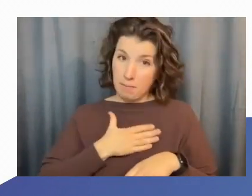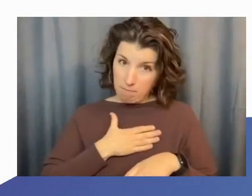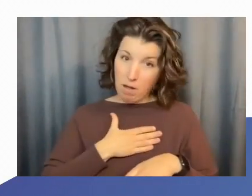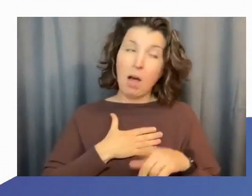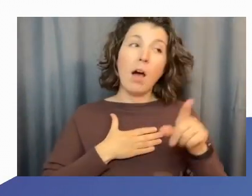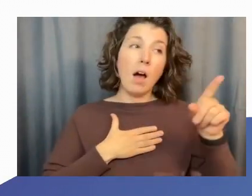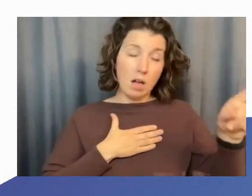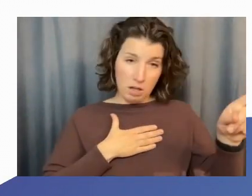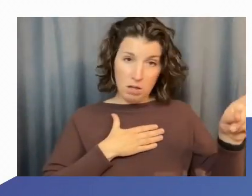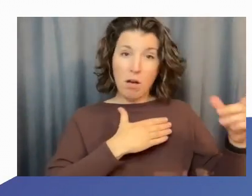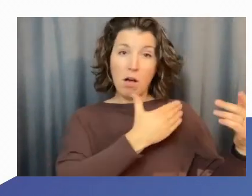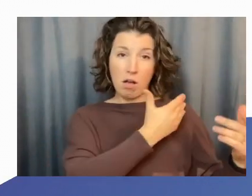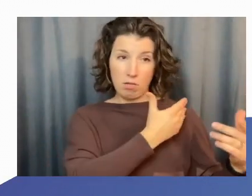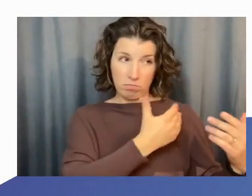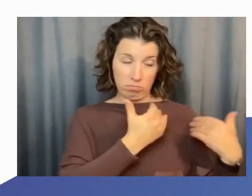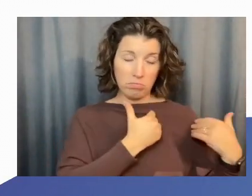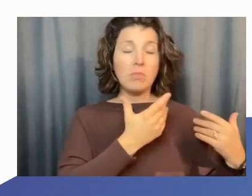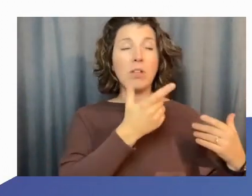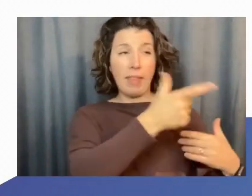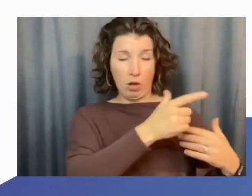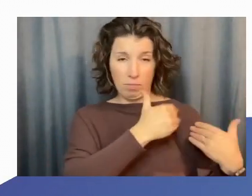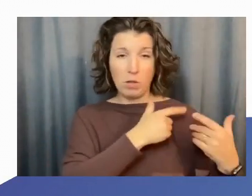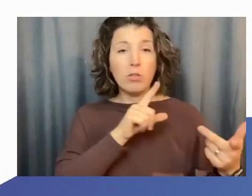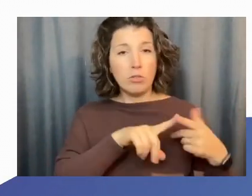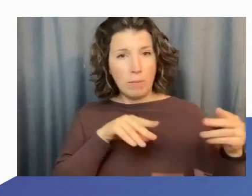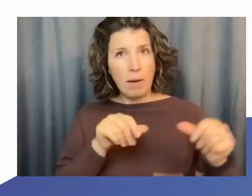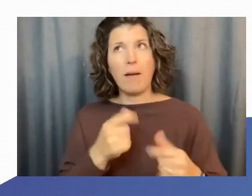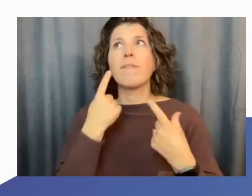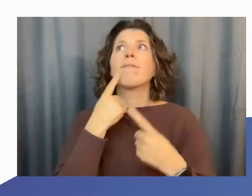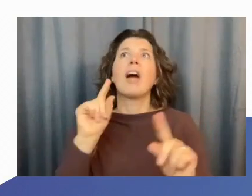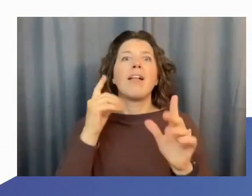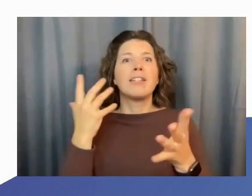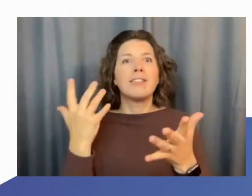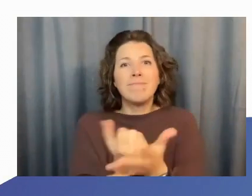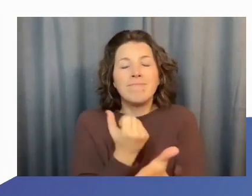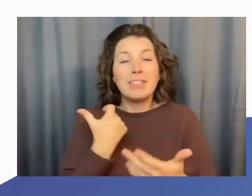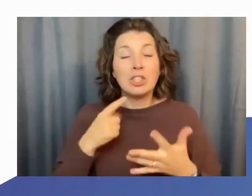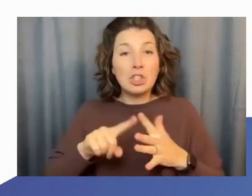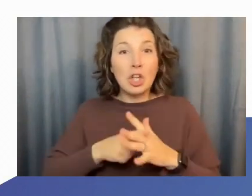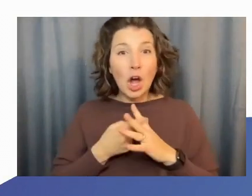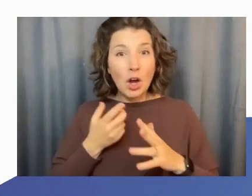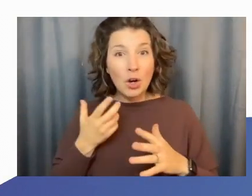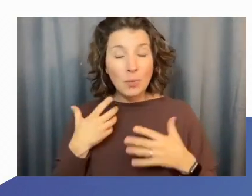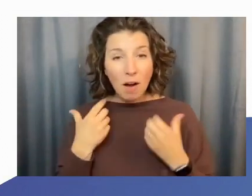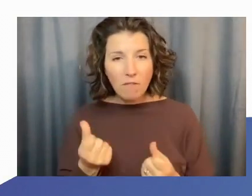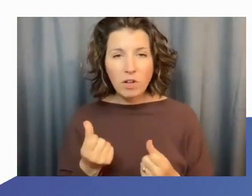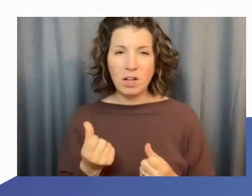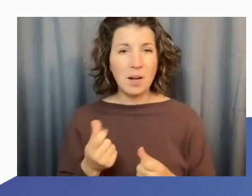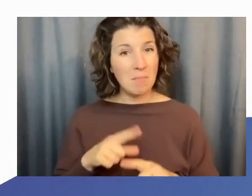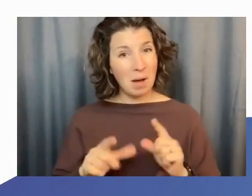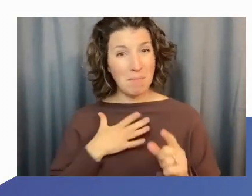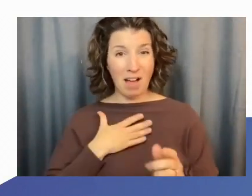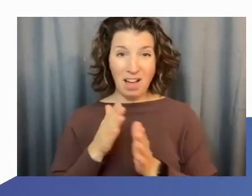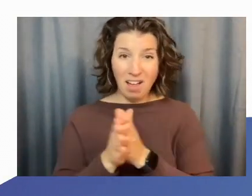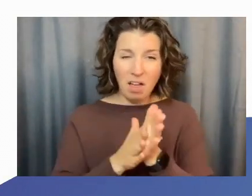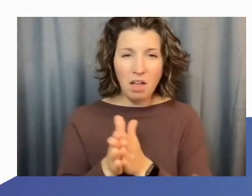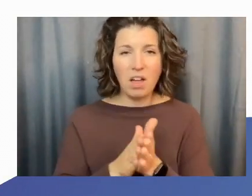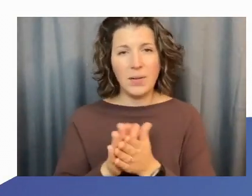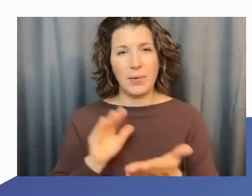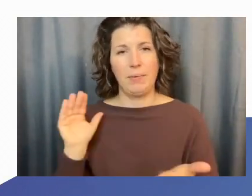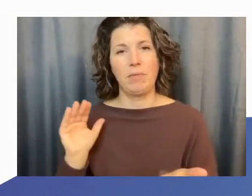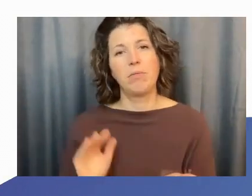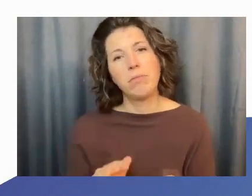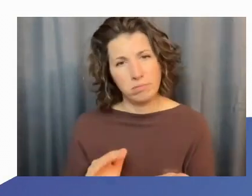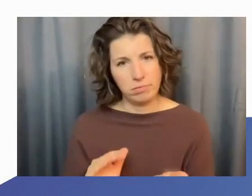sessions. Great, finally, I could start recovering. I was less excited this time around. Not wanting to be